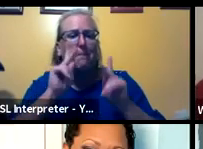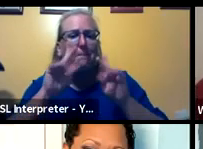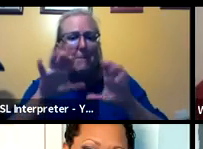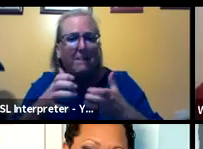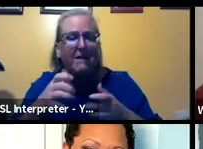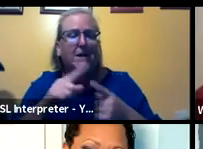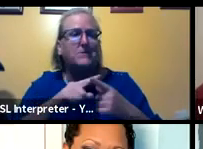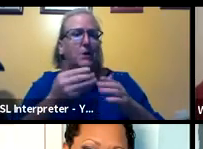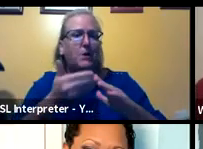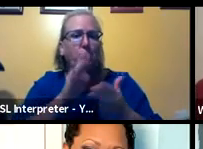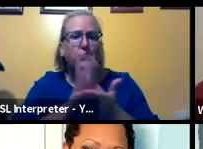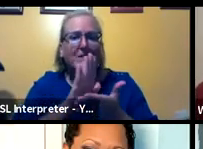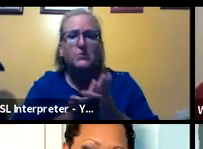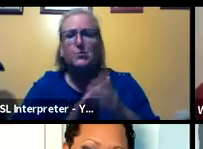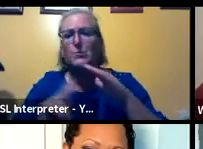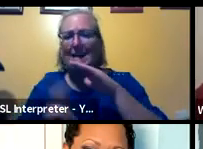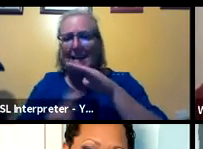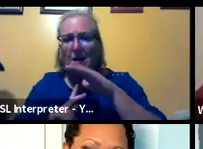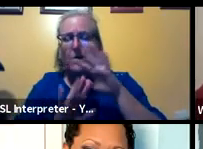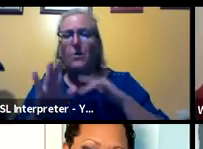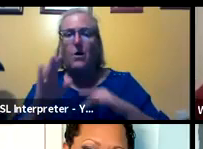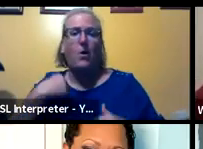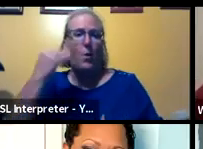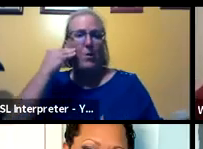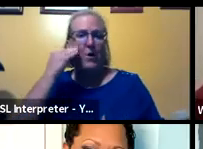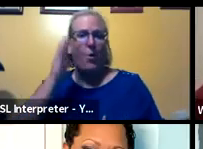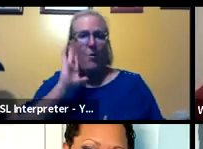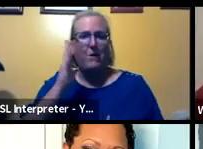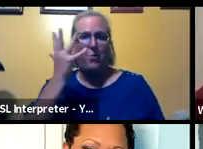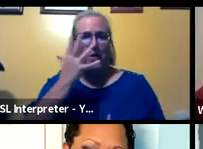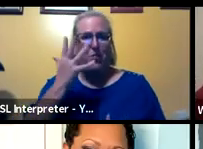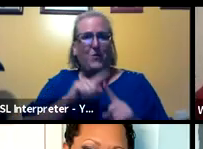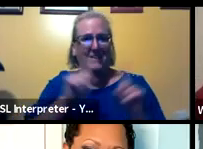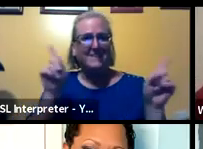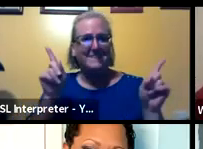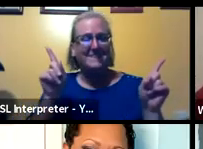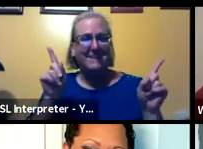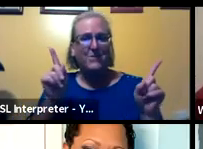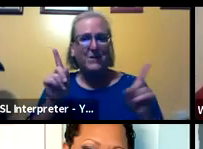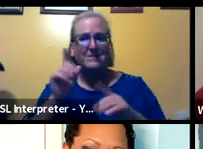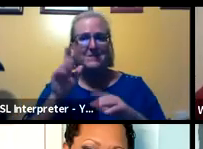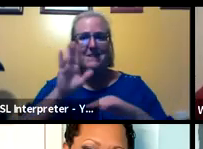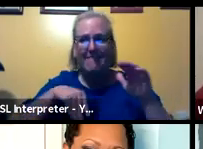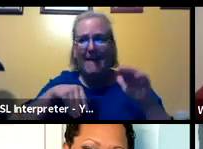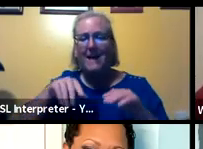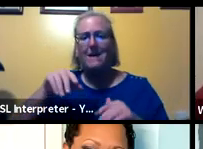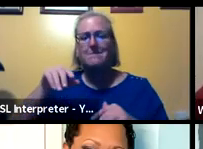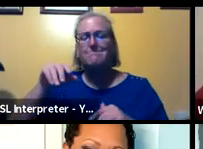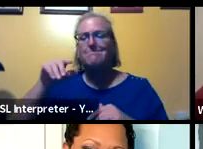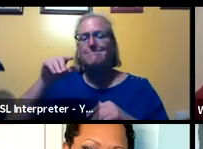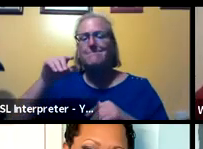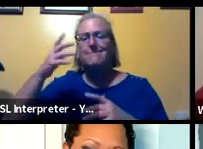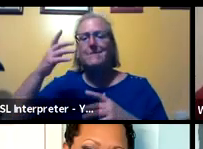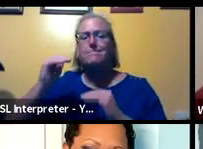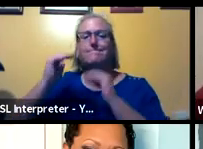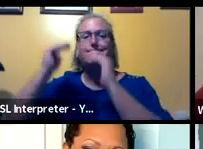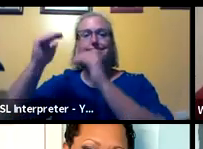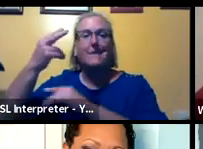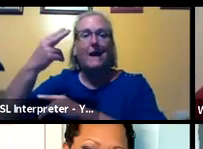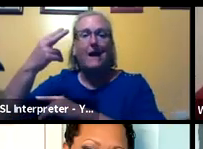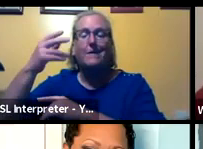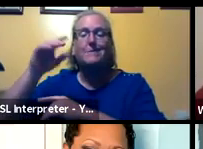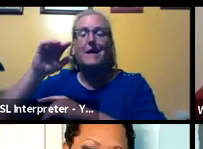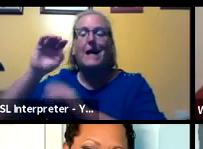kindergartners, because we know it's going to look different there than it's going to look in later elementary, middle, and high school. If for no other reason